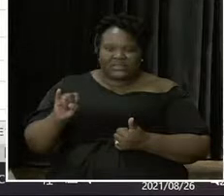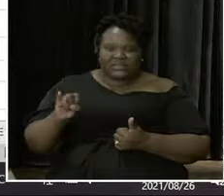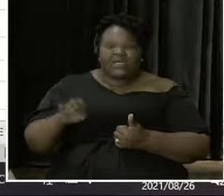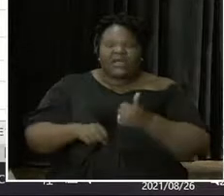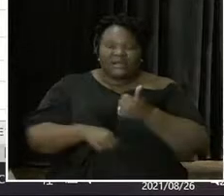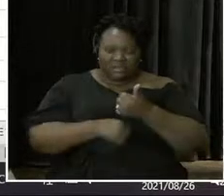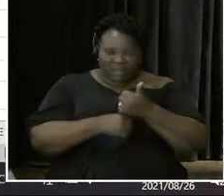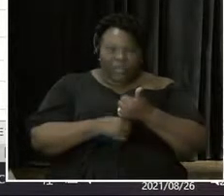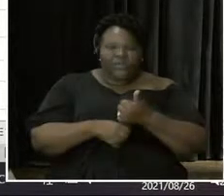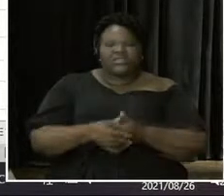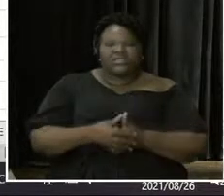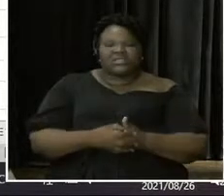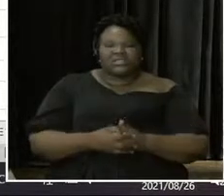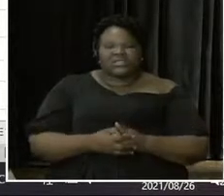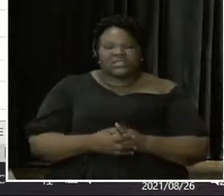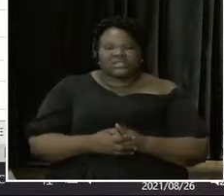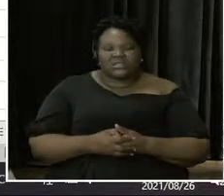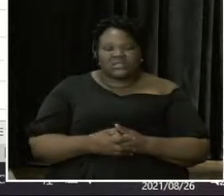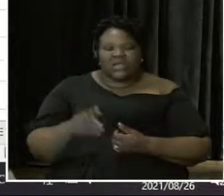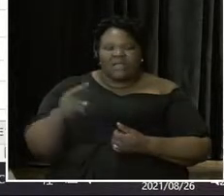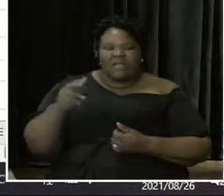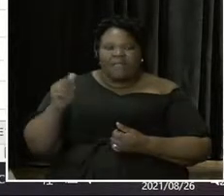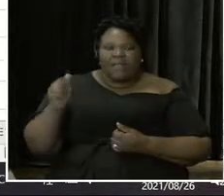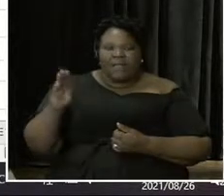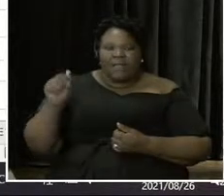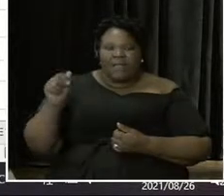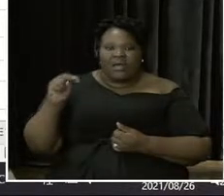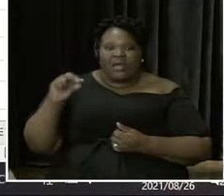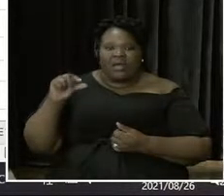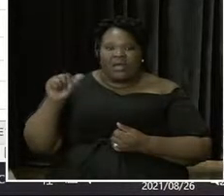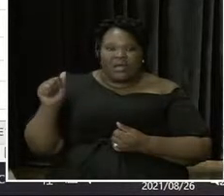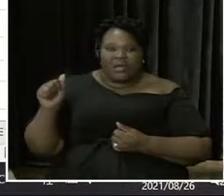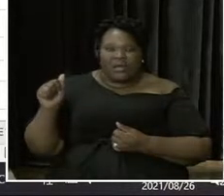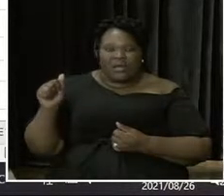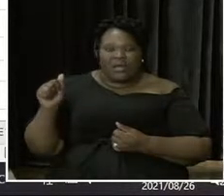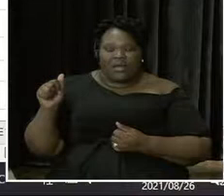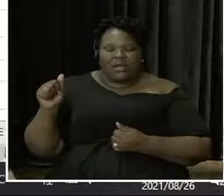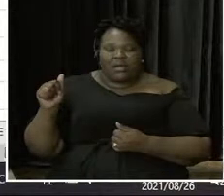CBC supports. CBC supports. Mabanga?